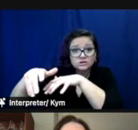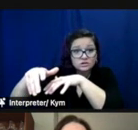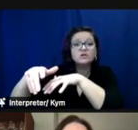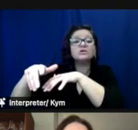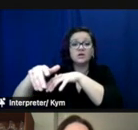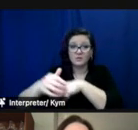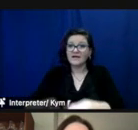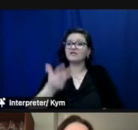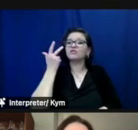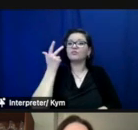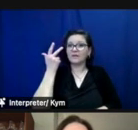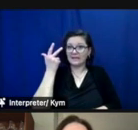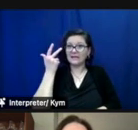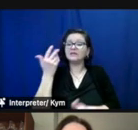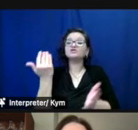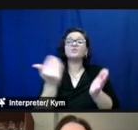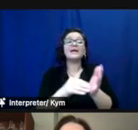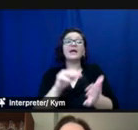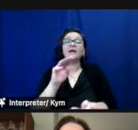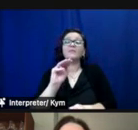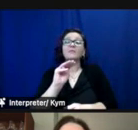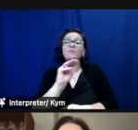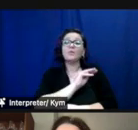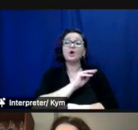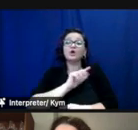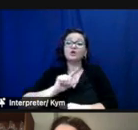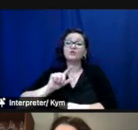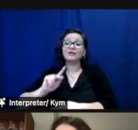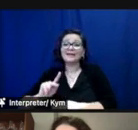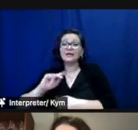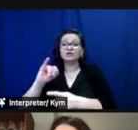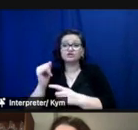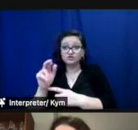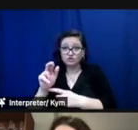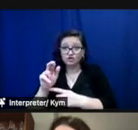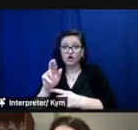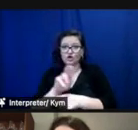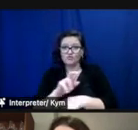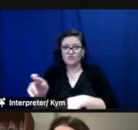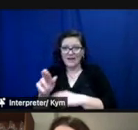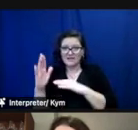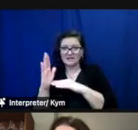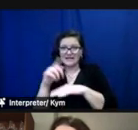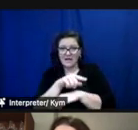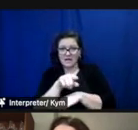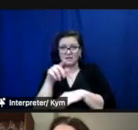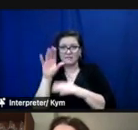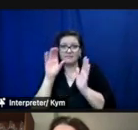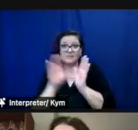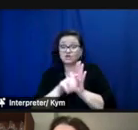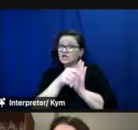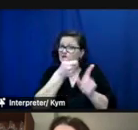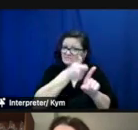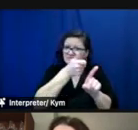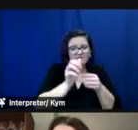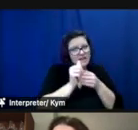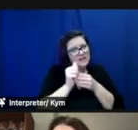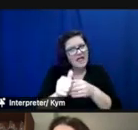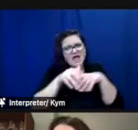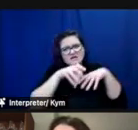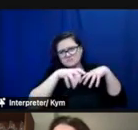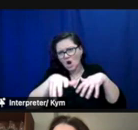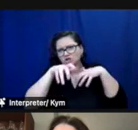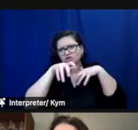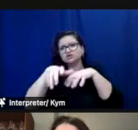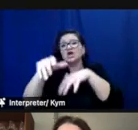we have Martin Luther King Jr. right here at the front on the right-hand side. And he led these marches, which was 55-mile march from